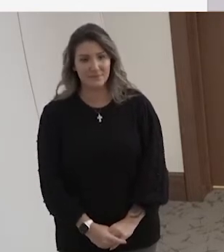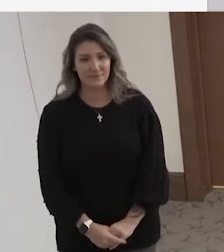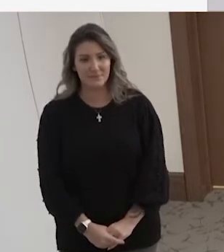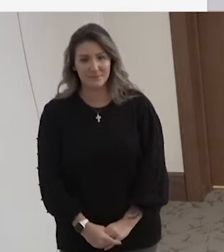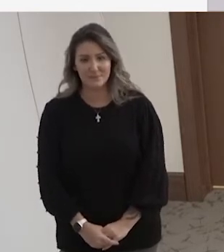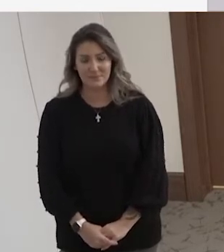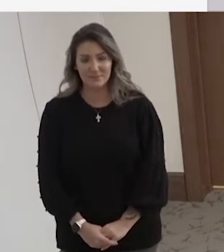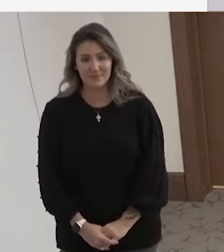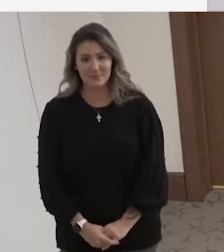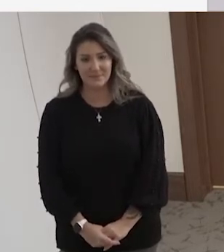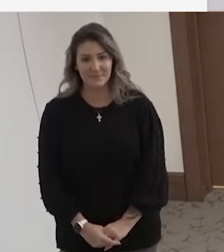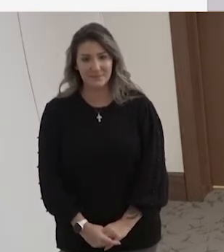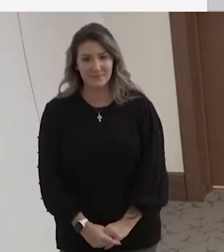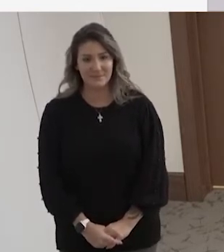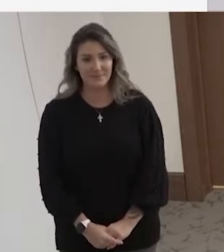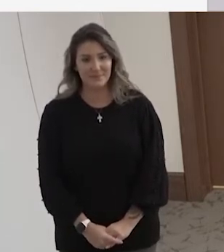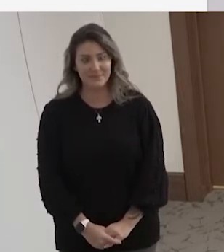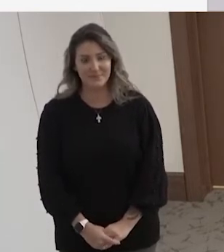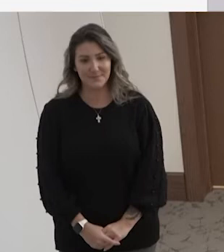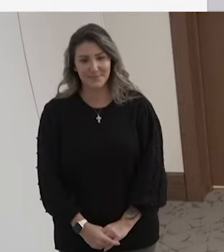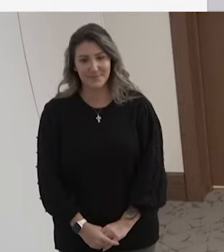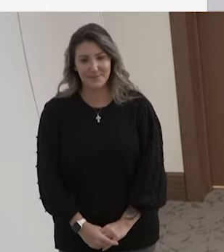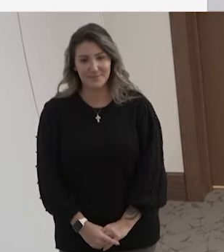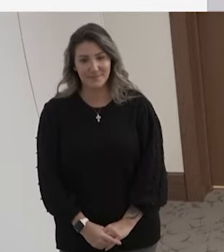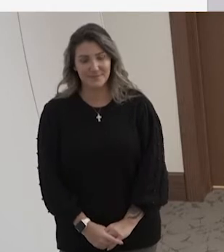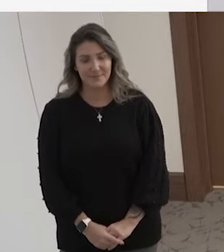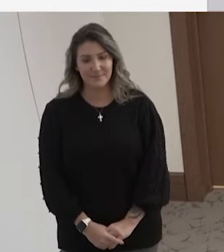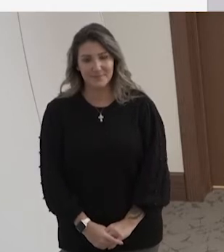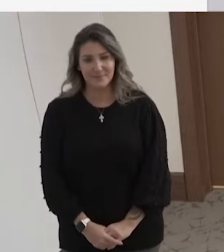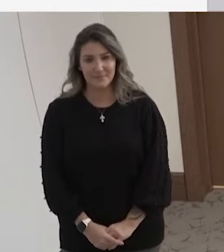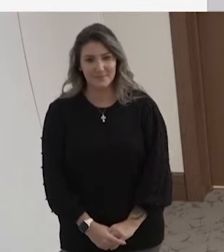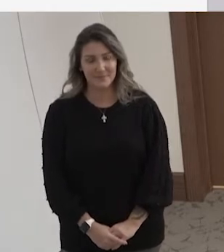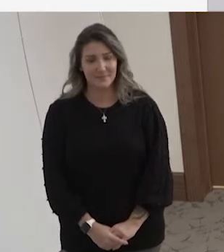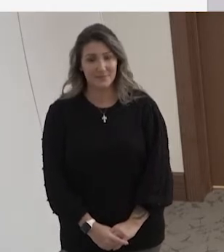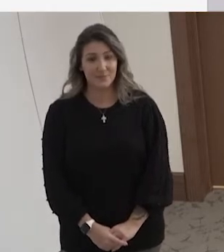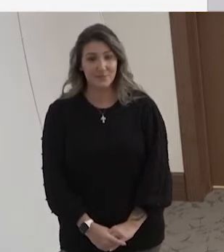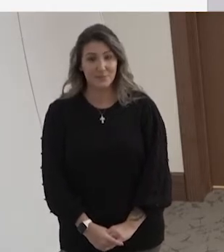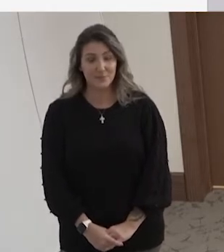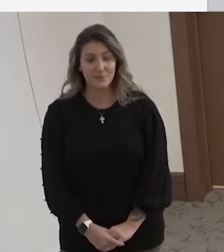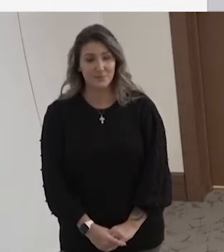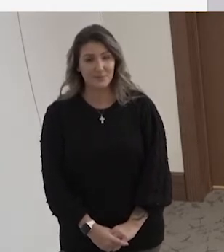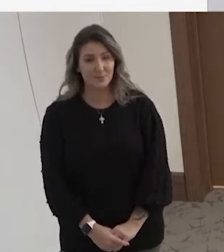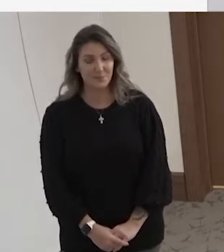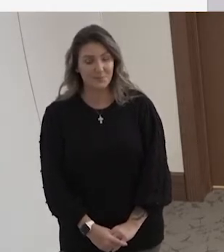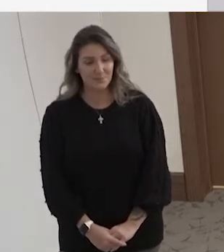importancia de los tests o exámenes del COVID-19.